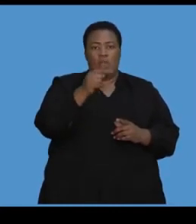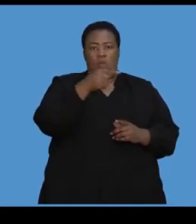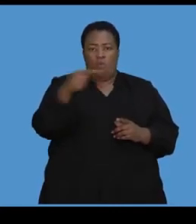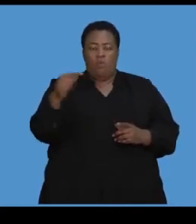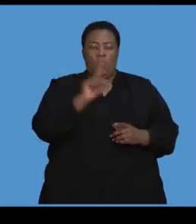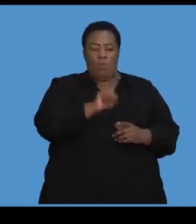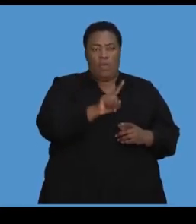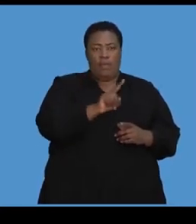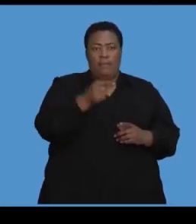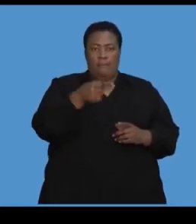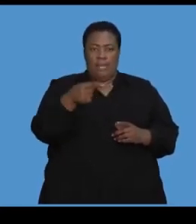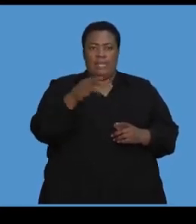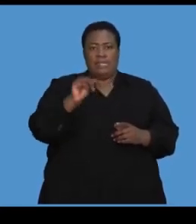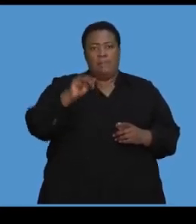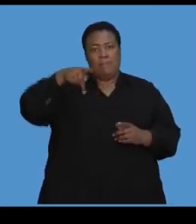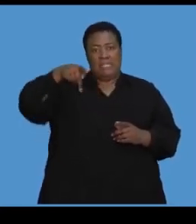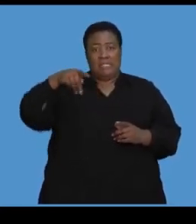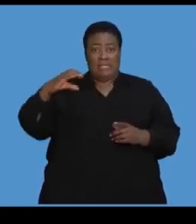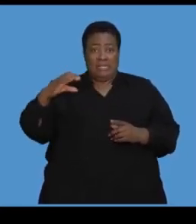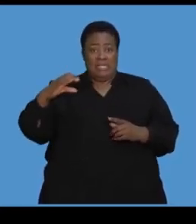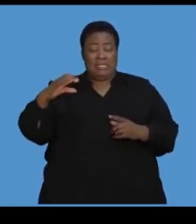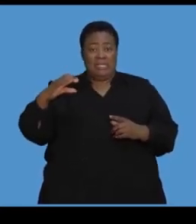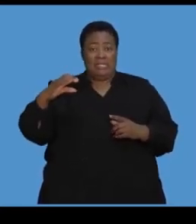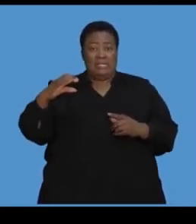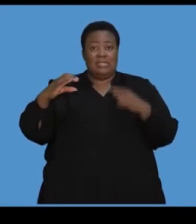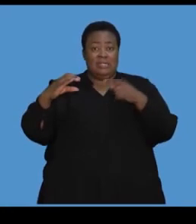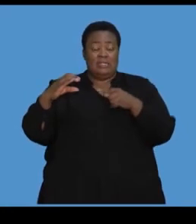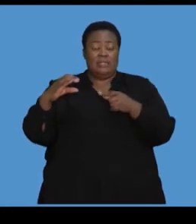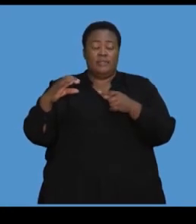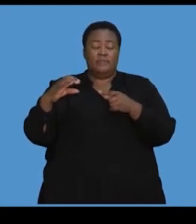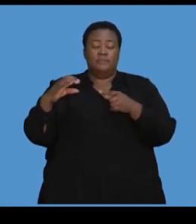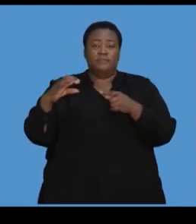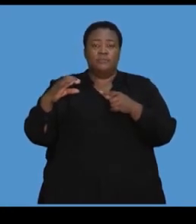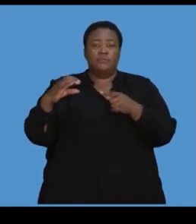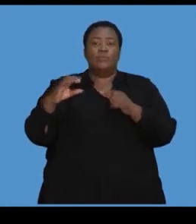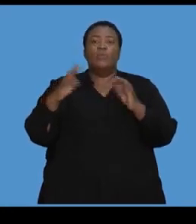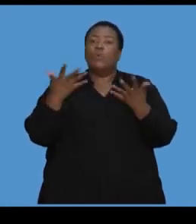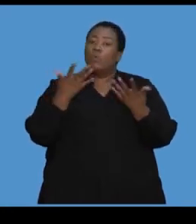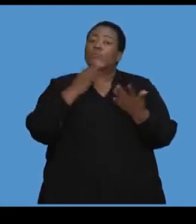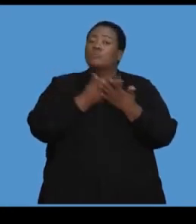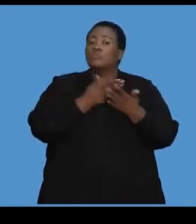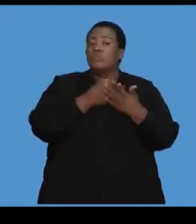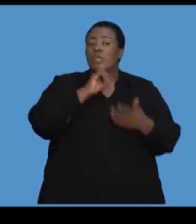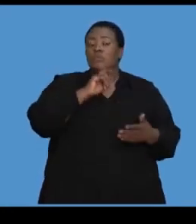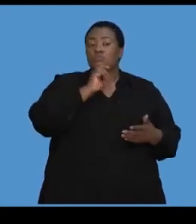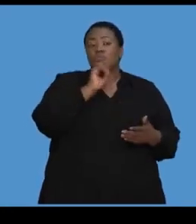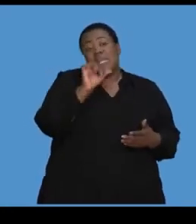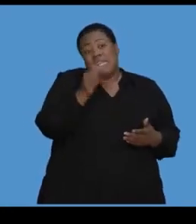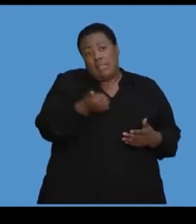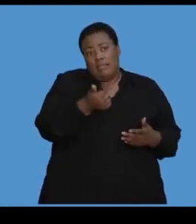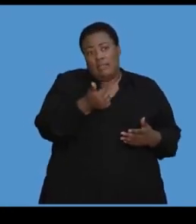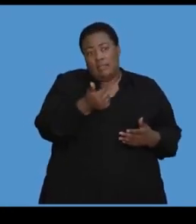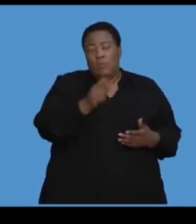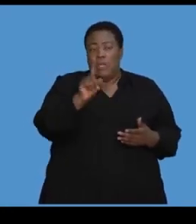minus MP C, which is our marginal propensity to consume there, or you can use the